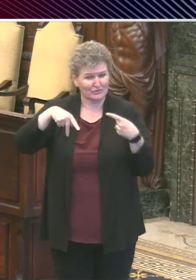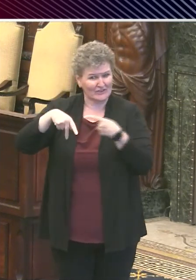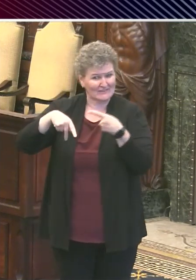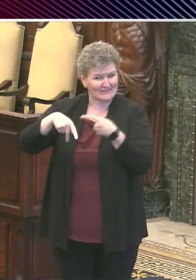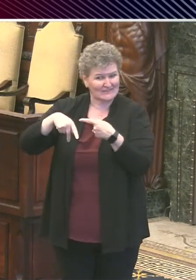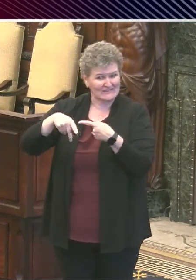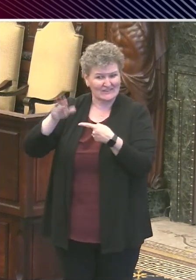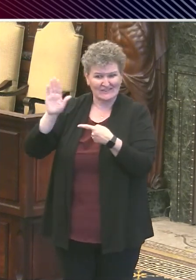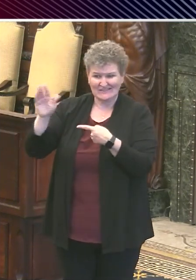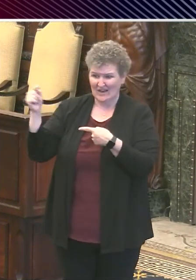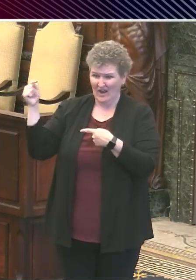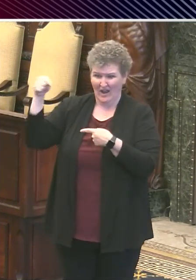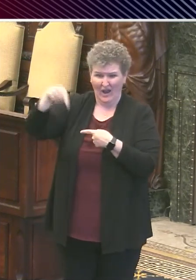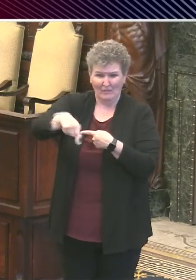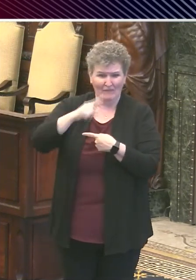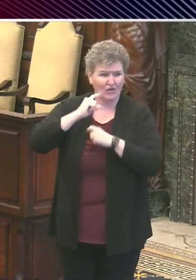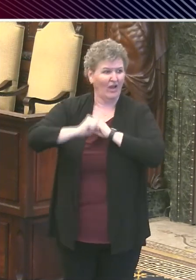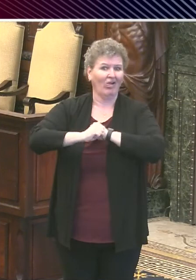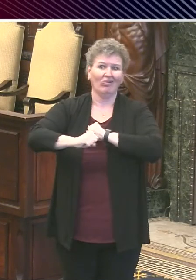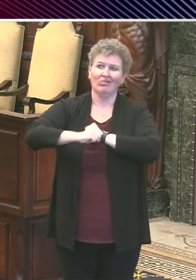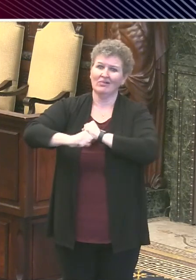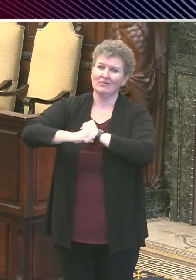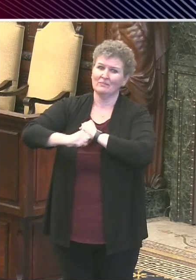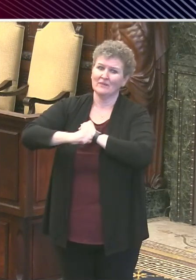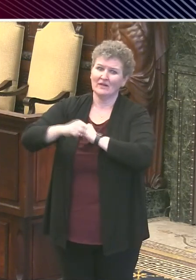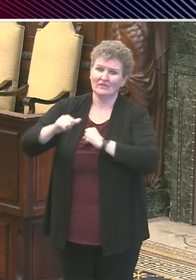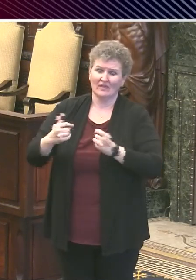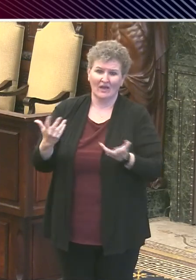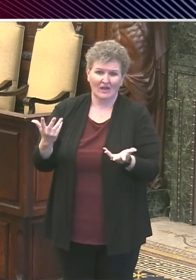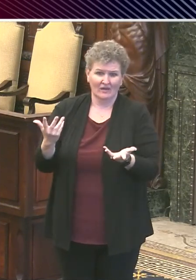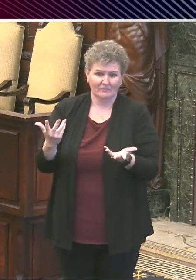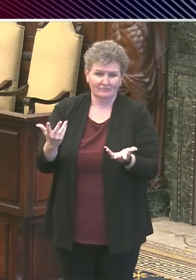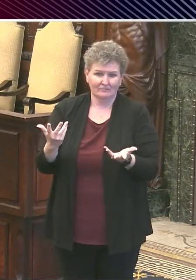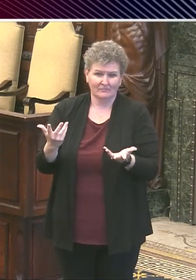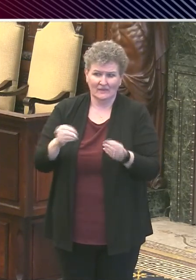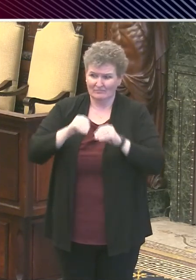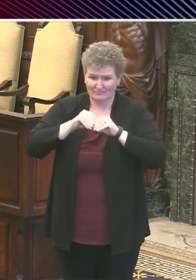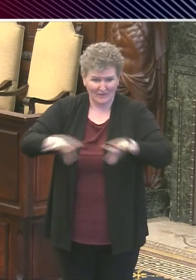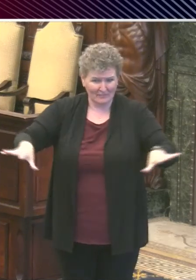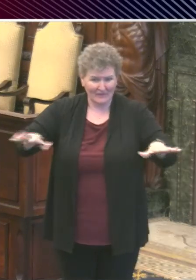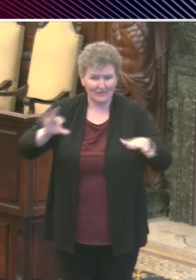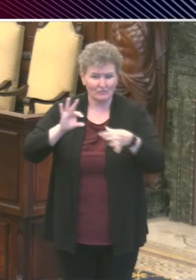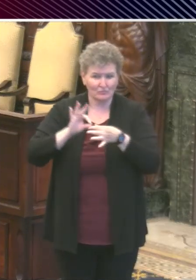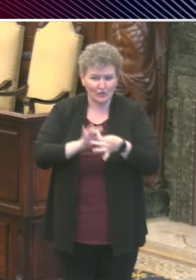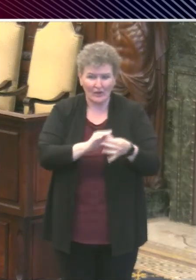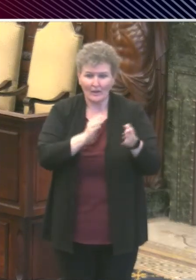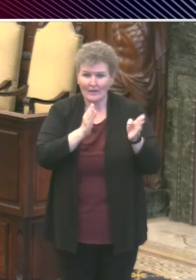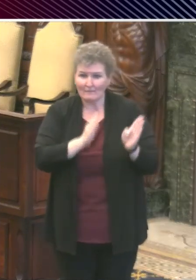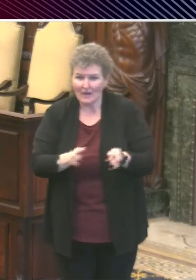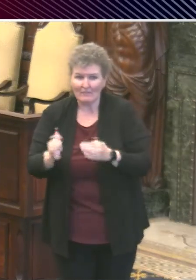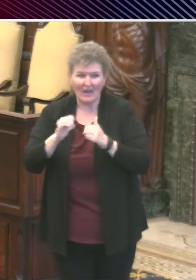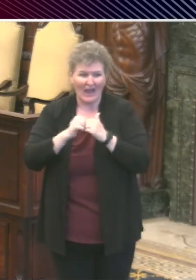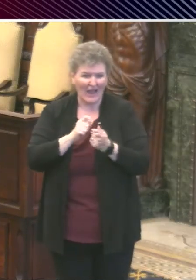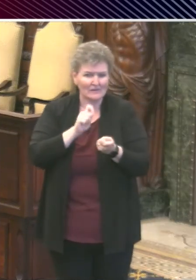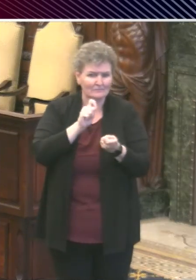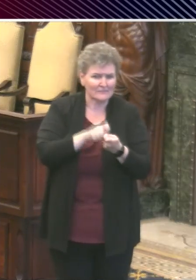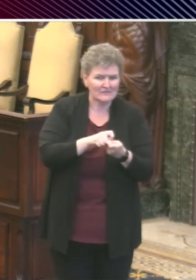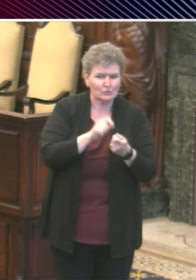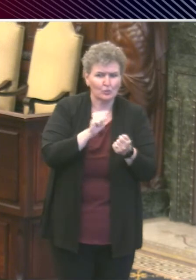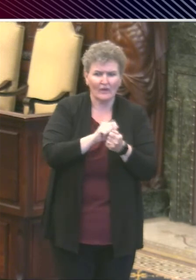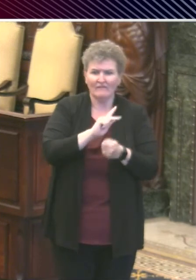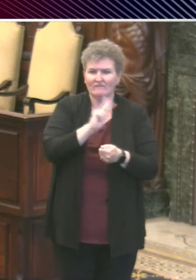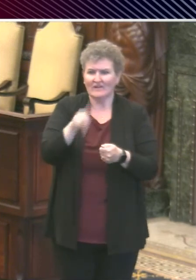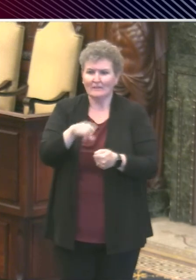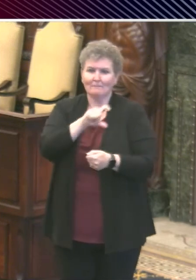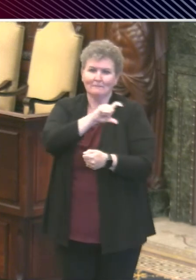campaign-style event in the middle of a pandemic, and any preparations specifically with police and protesters